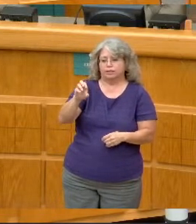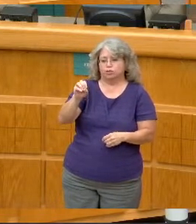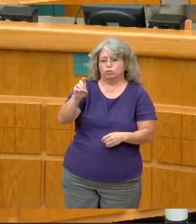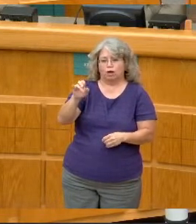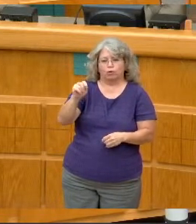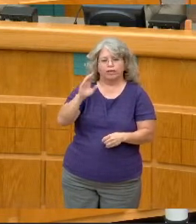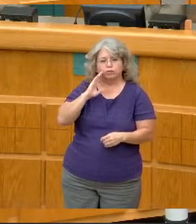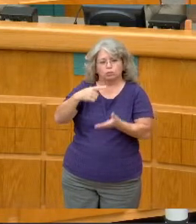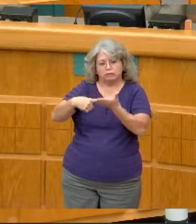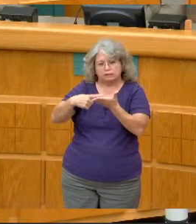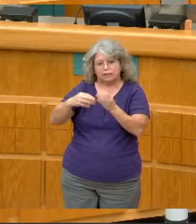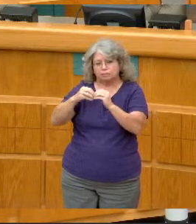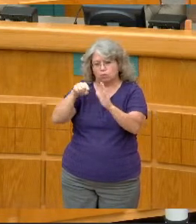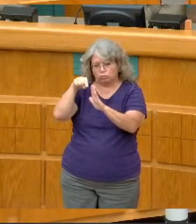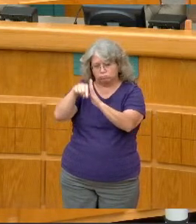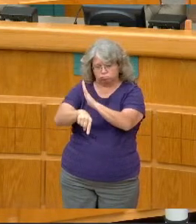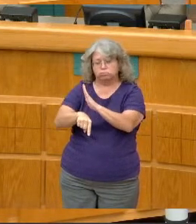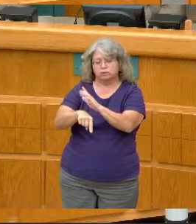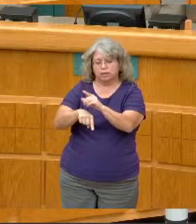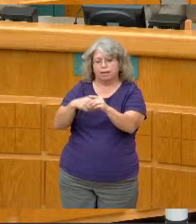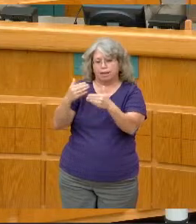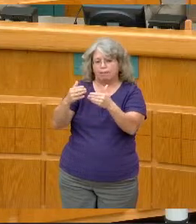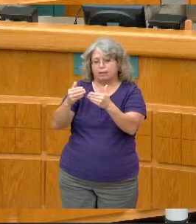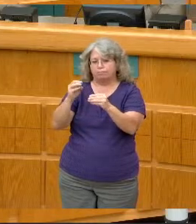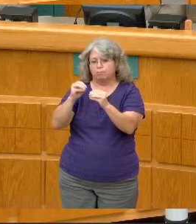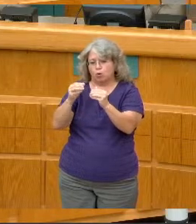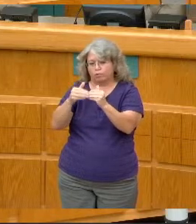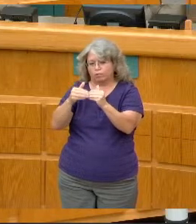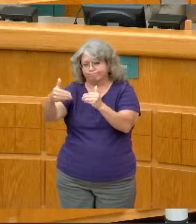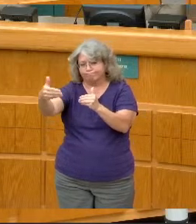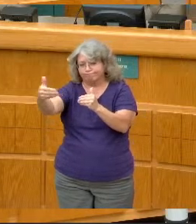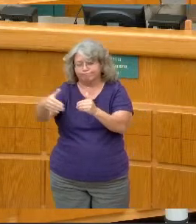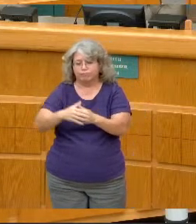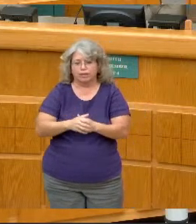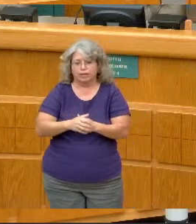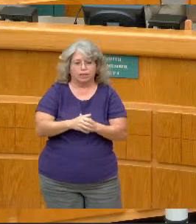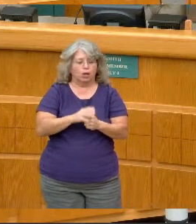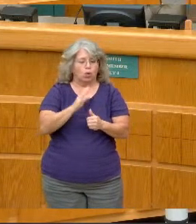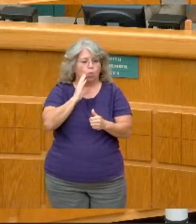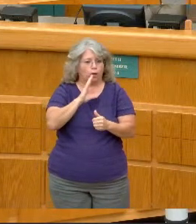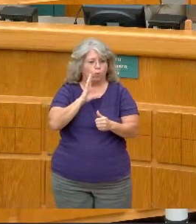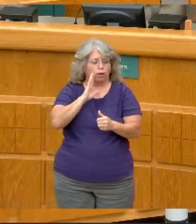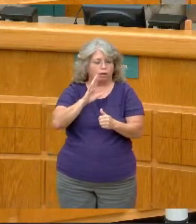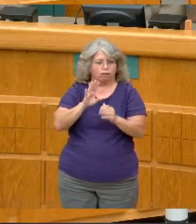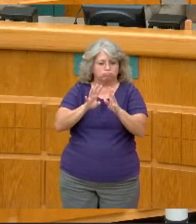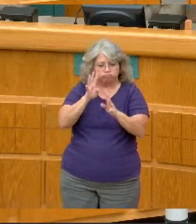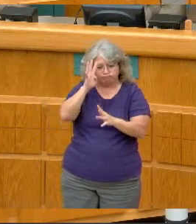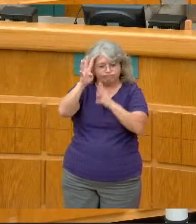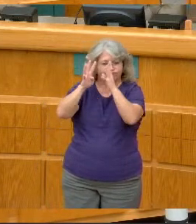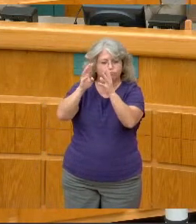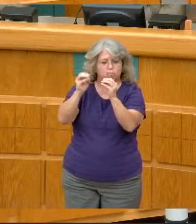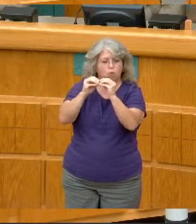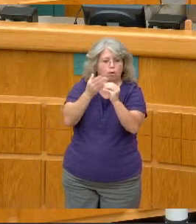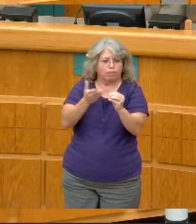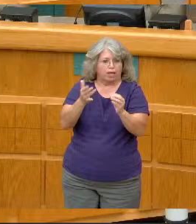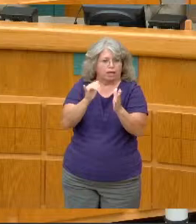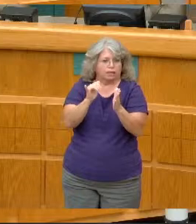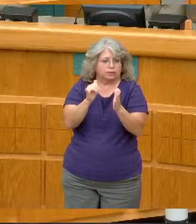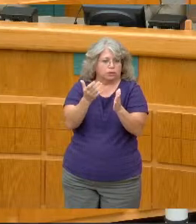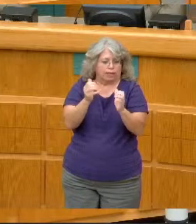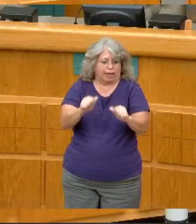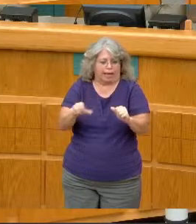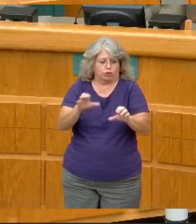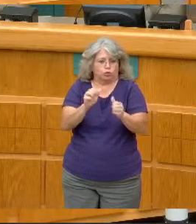am excited about this grant. And I know that Director Rodriguez will discuss it probably a little today and probably over the next coming